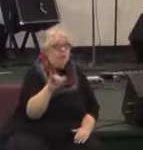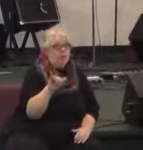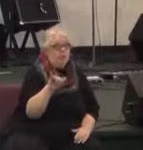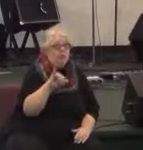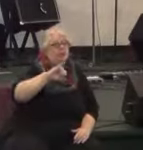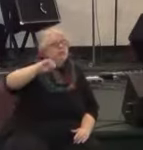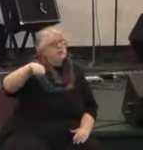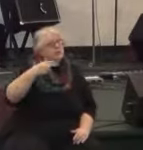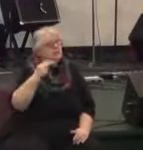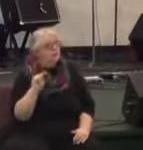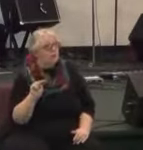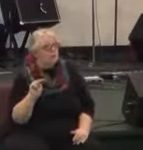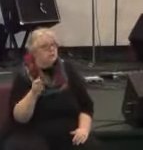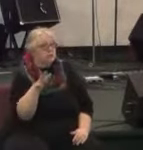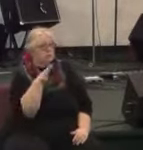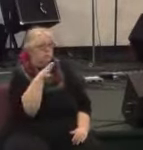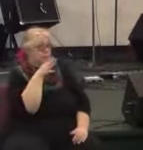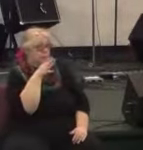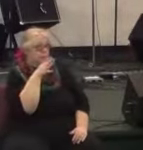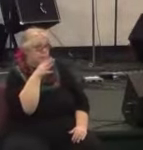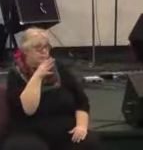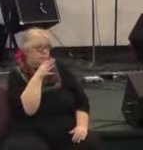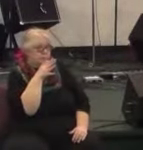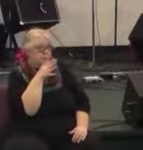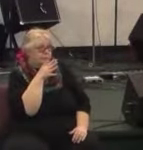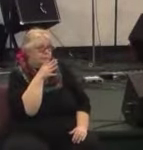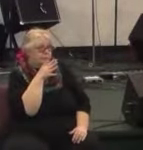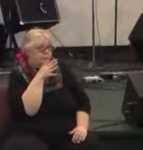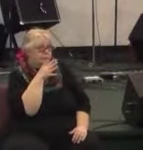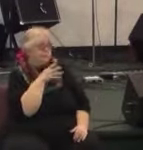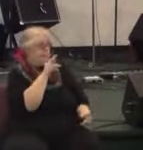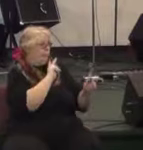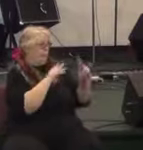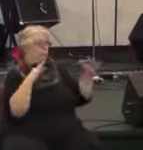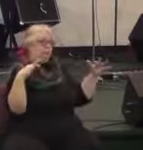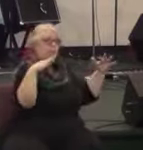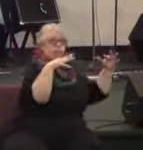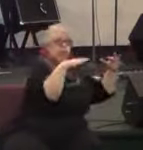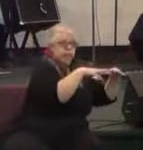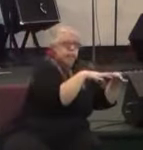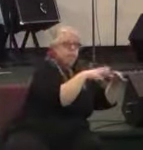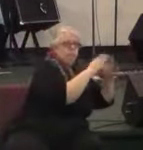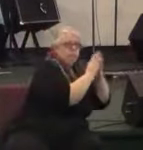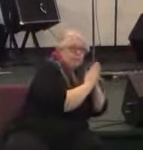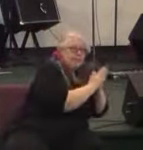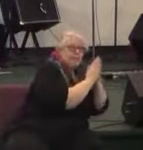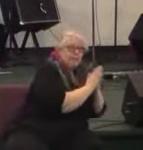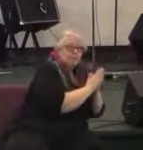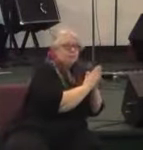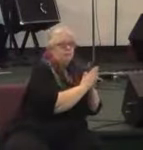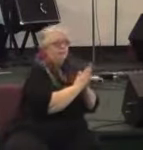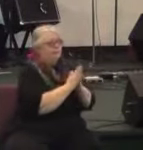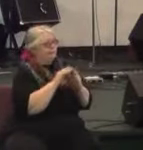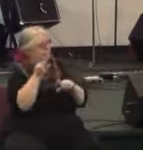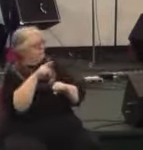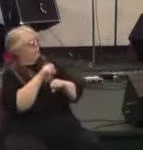also called Mark, where many people had gathered and were praying. Peter knocked at the